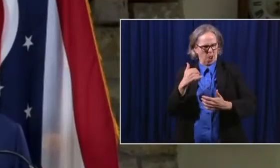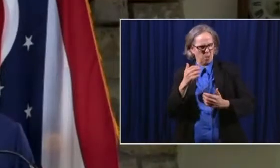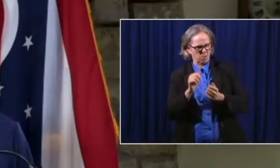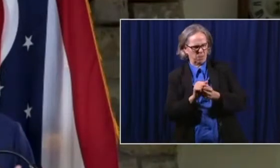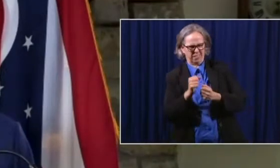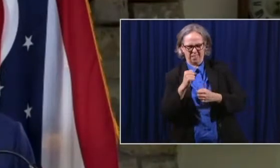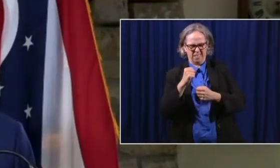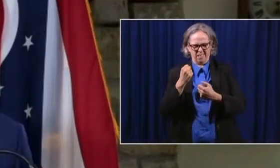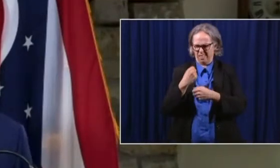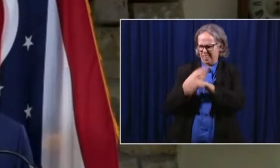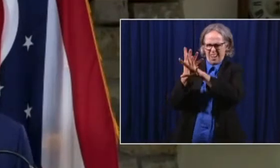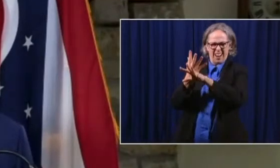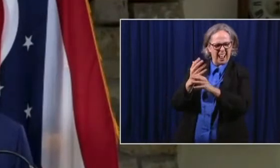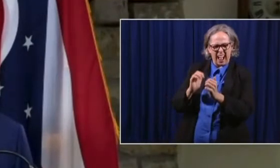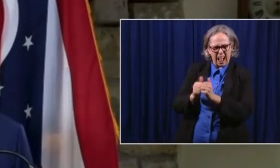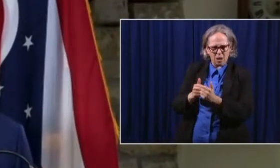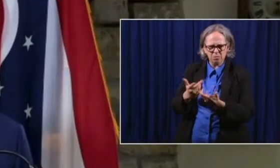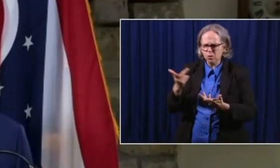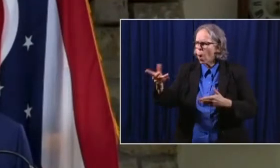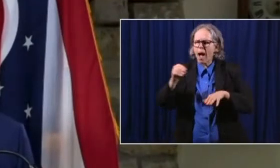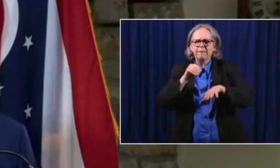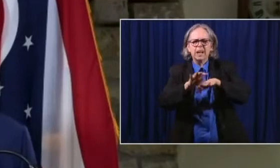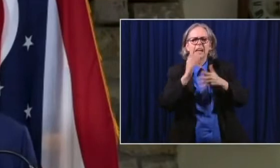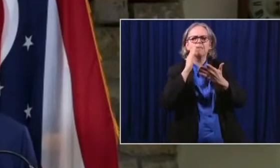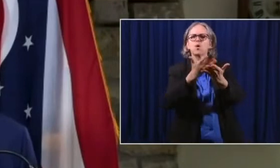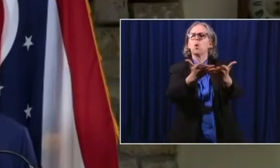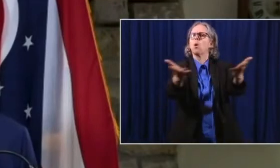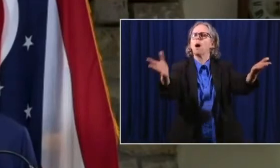What kind of help do you need?